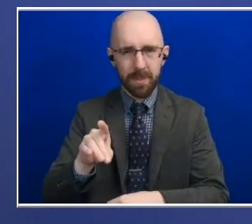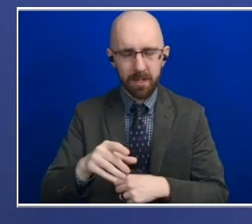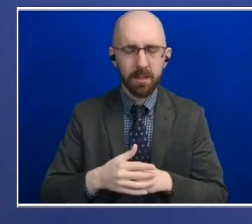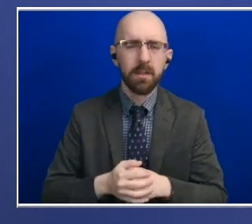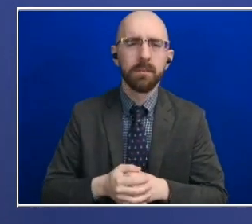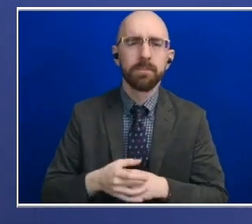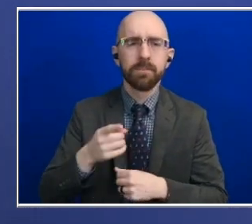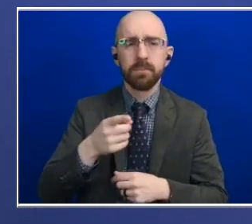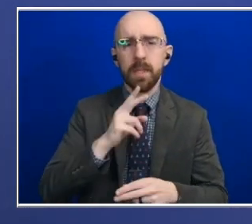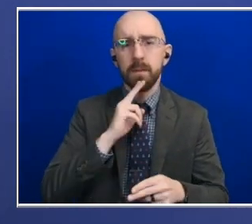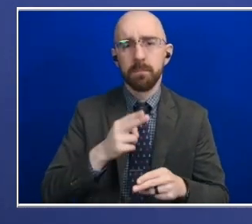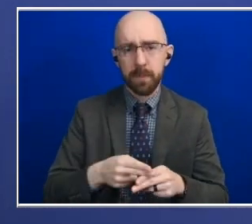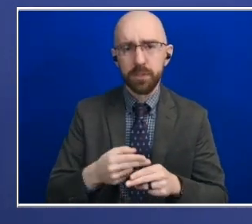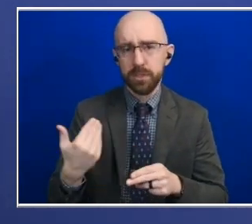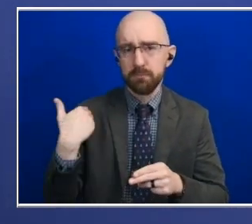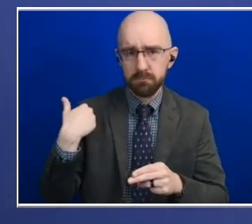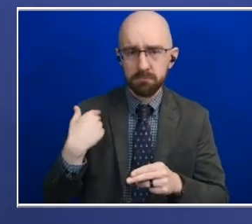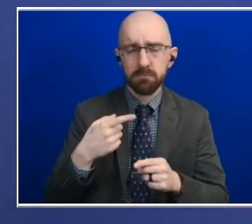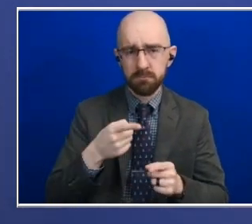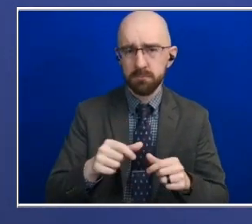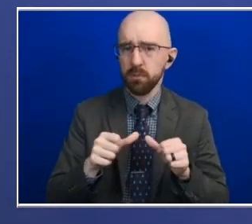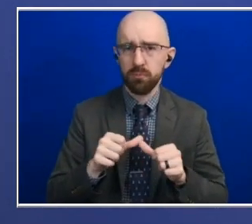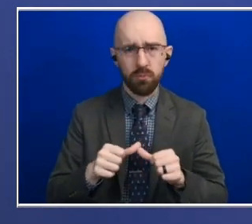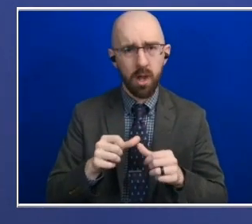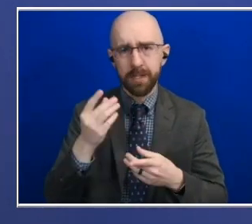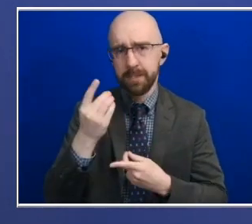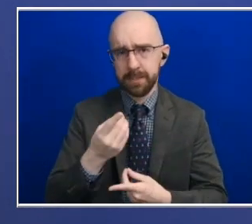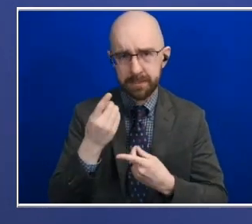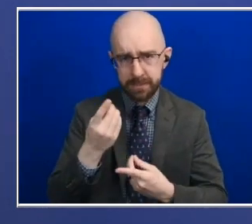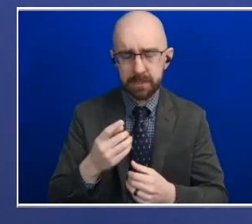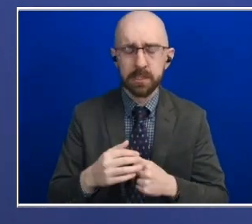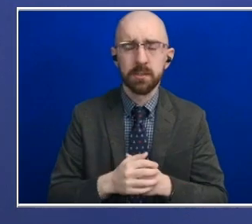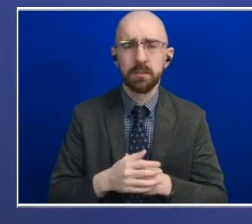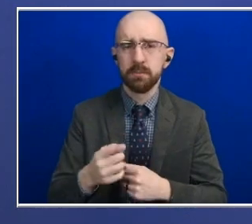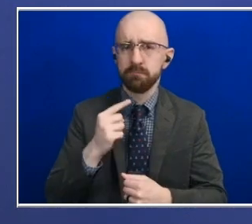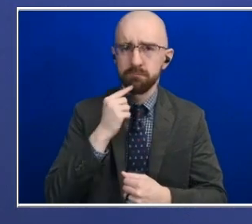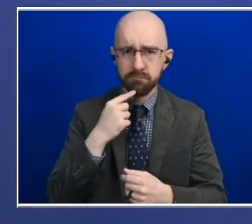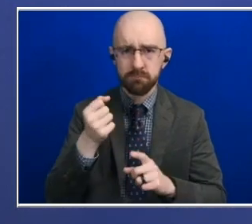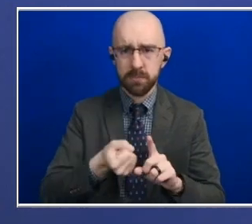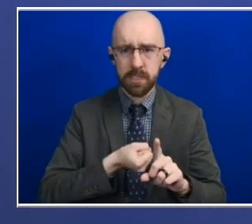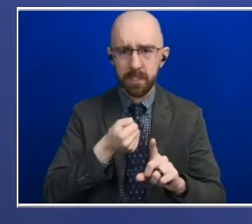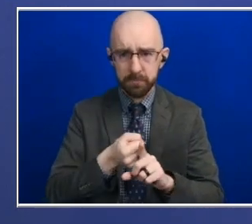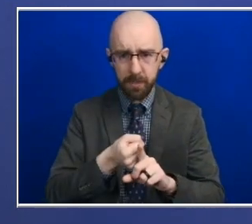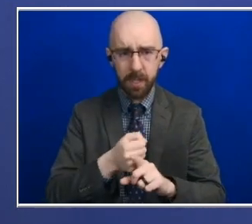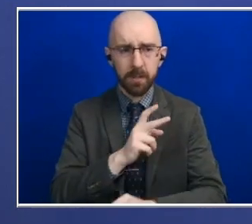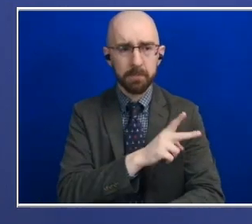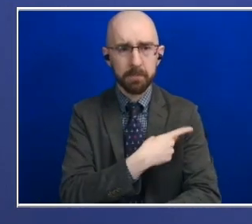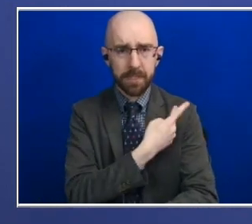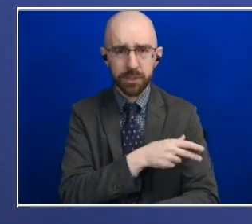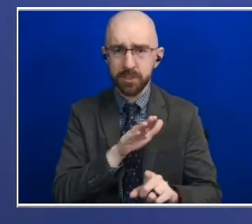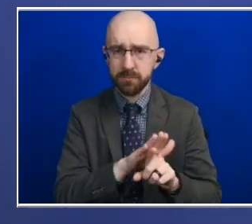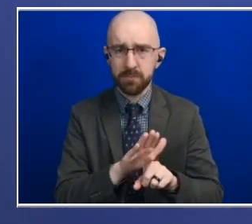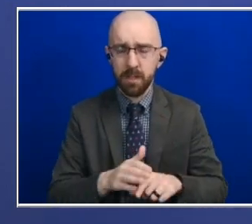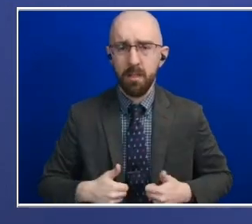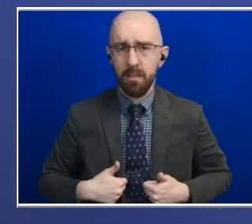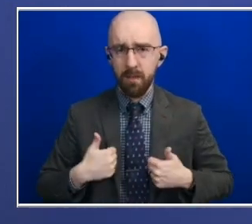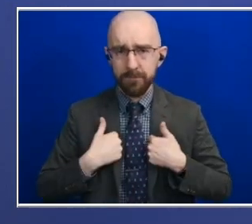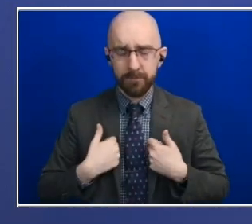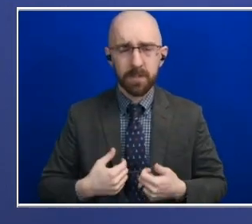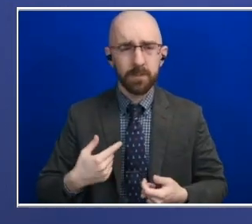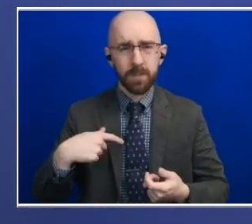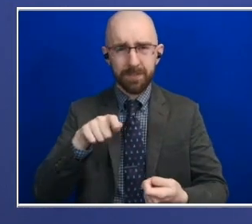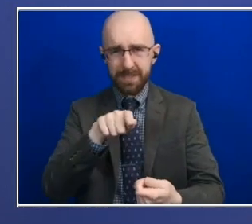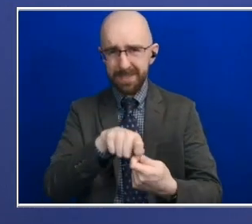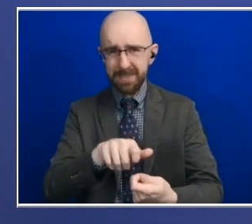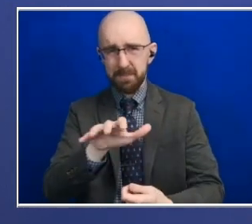is a chronic disease that seriously impacts patients' lives. We've narrowed it down to about 11